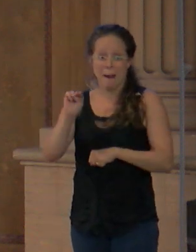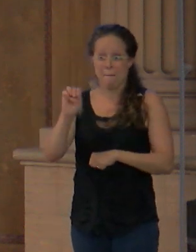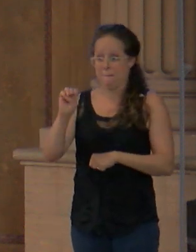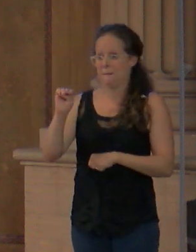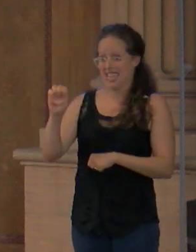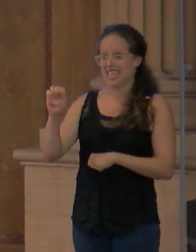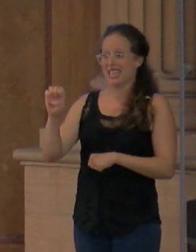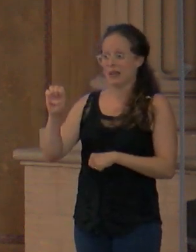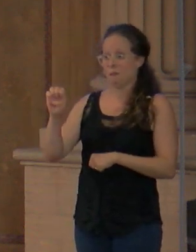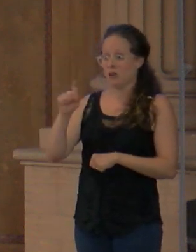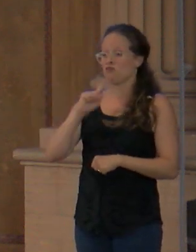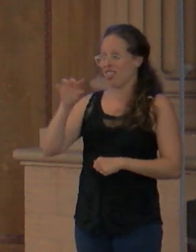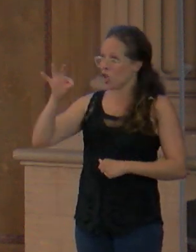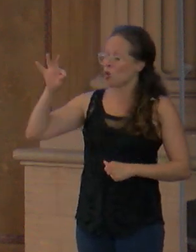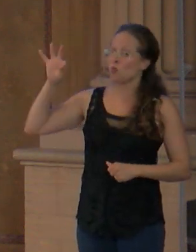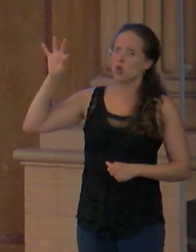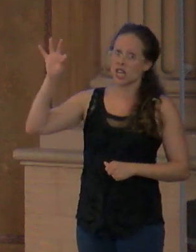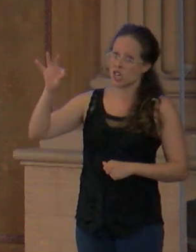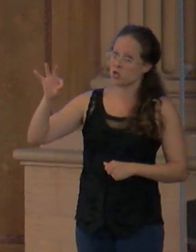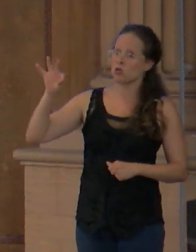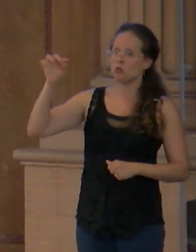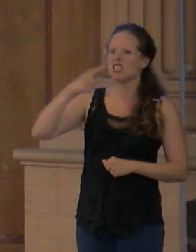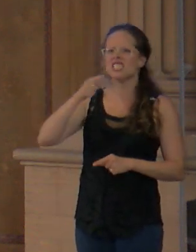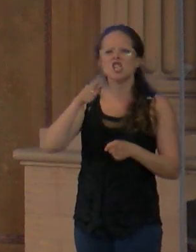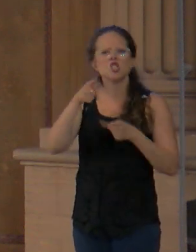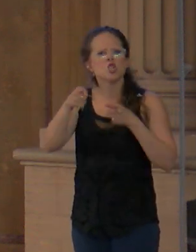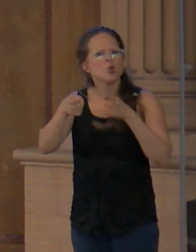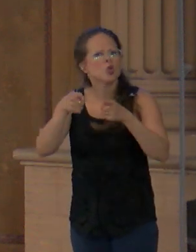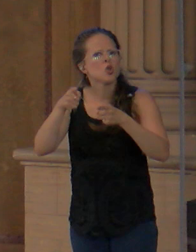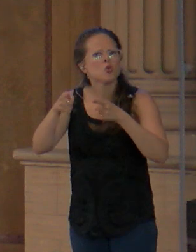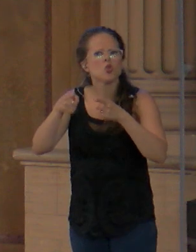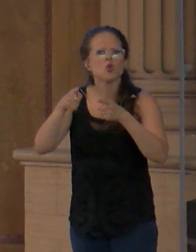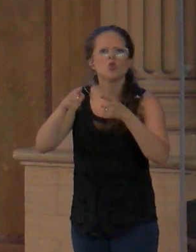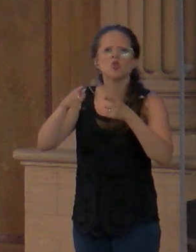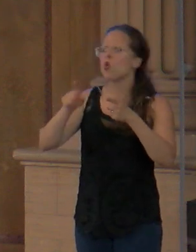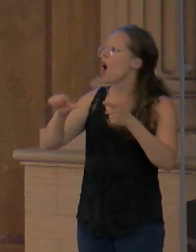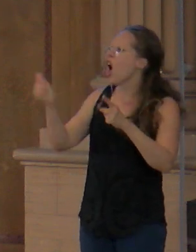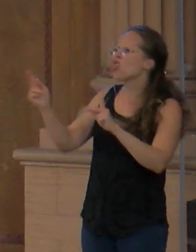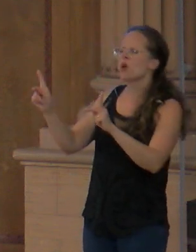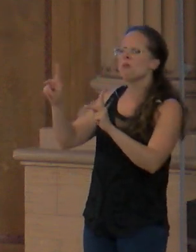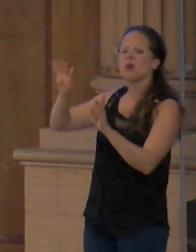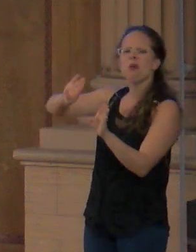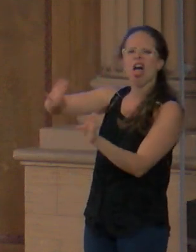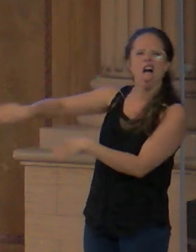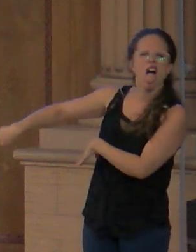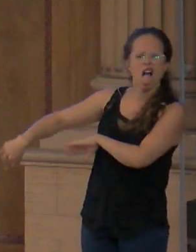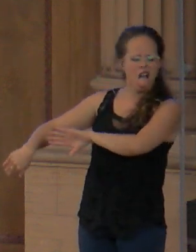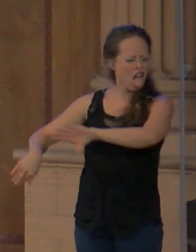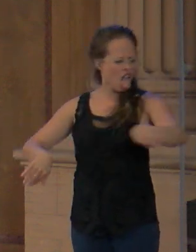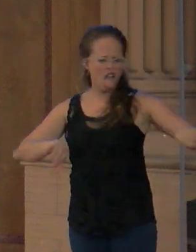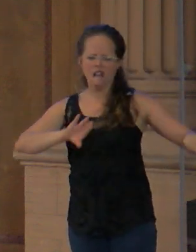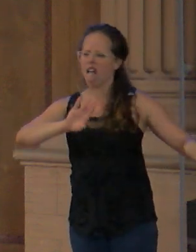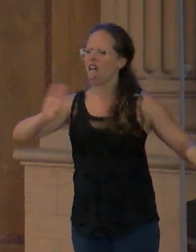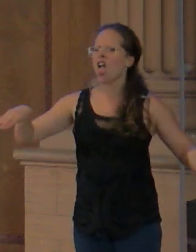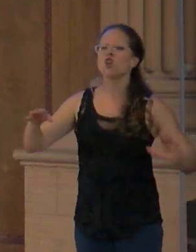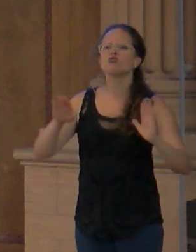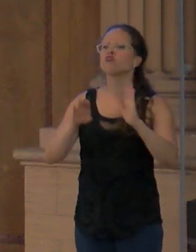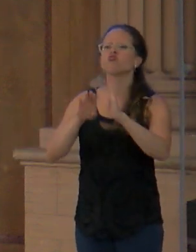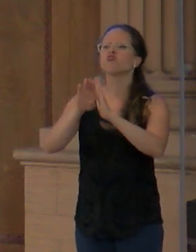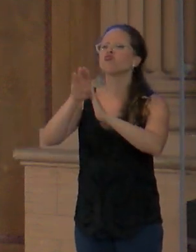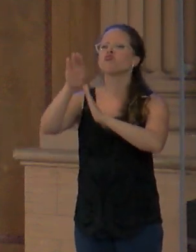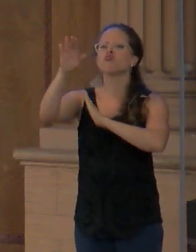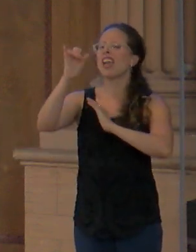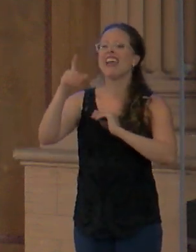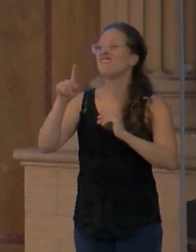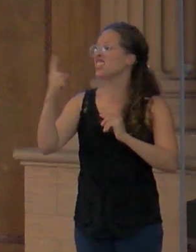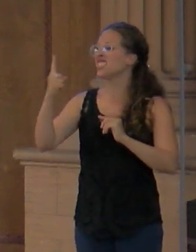preaching this. Don't worry about anybody else. You do you, you rise, you ascend, and anyone who tries to get in your way